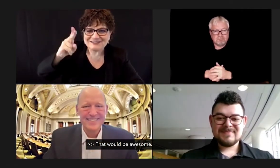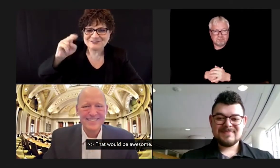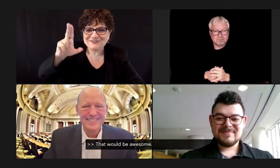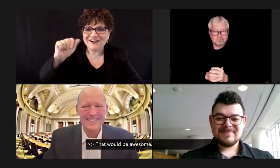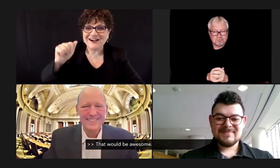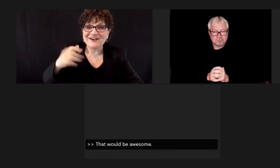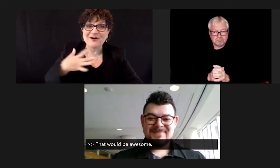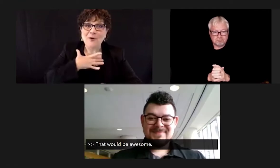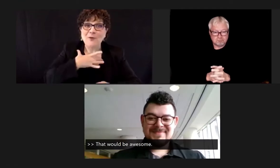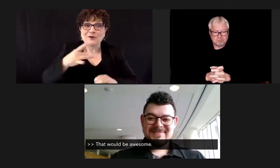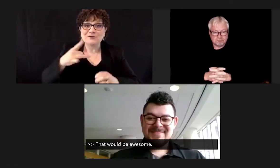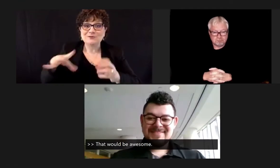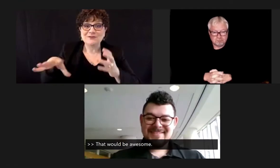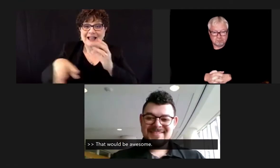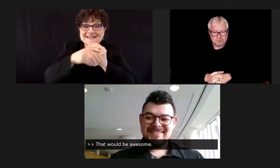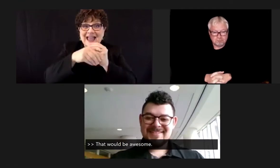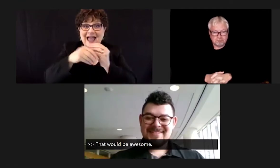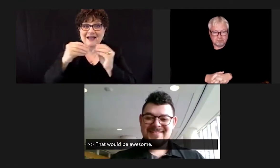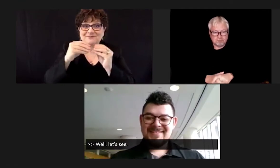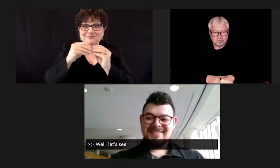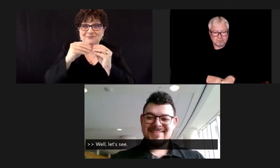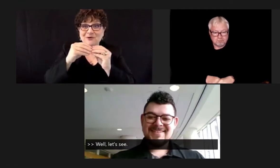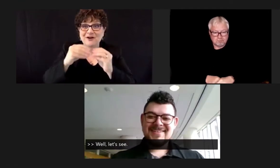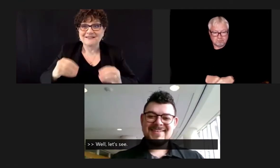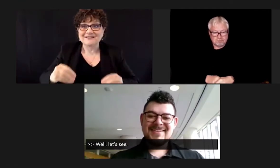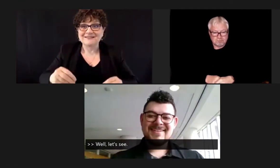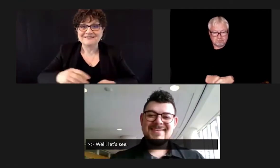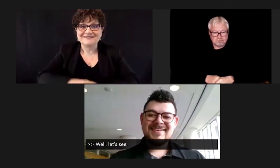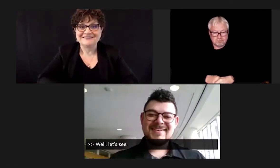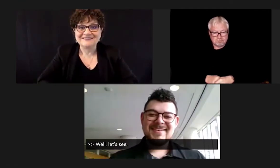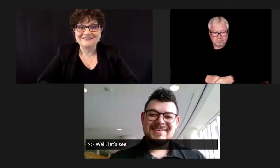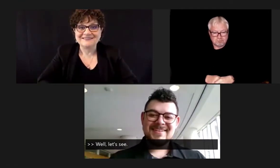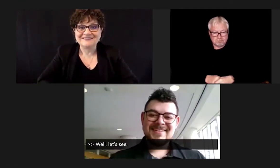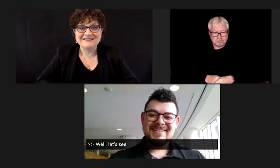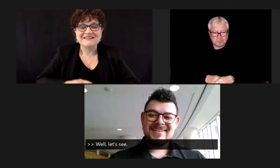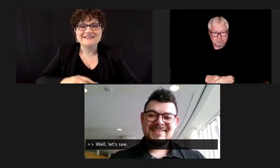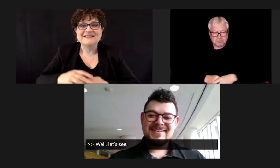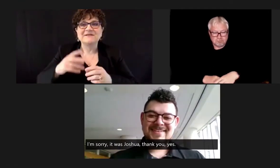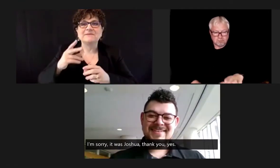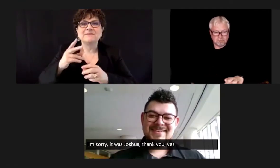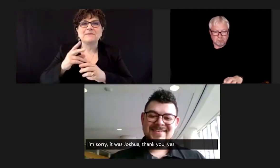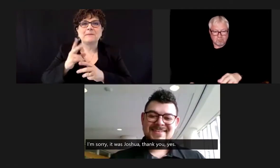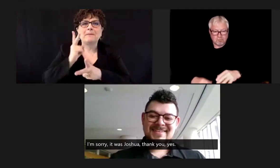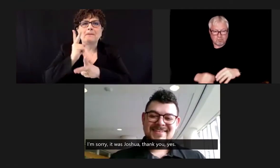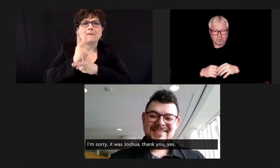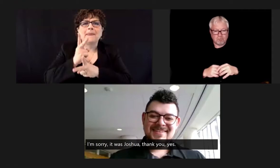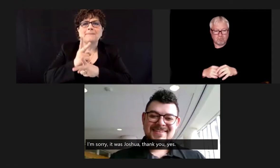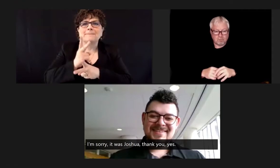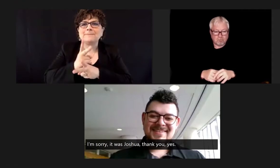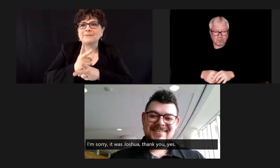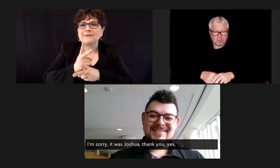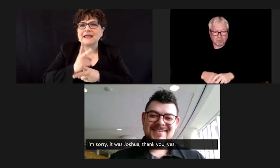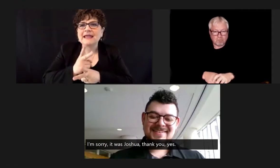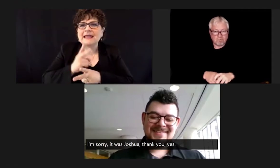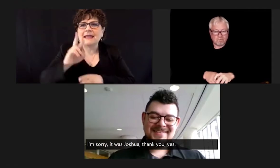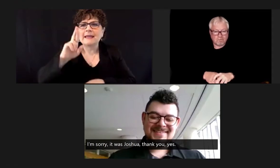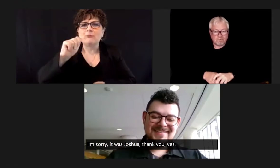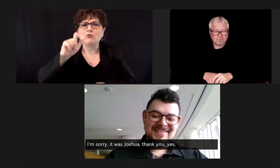I'm sorry, it was Joshua. Thank you, yes. We did want to add Joshua. I'm sorry, that was the interpreter's